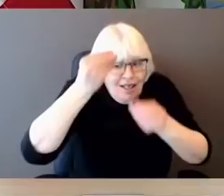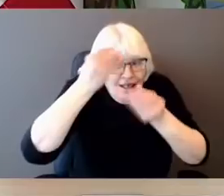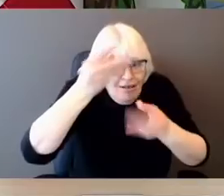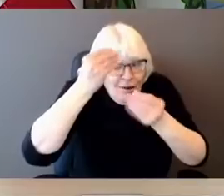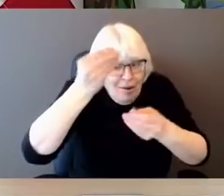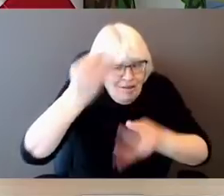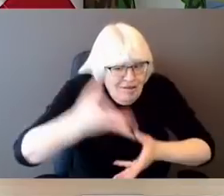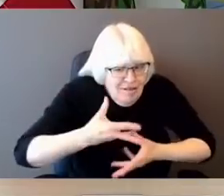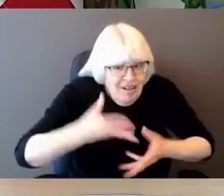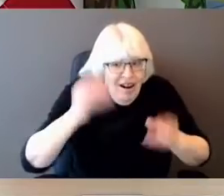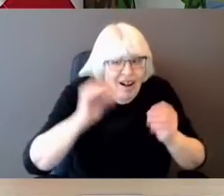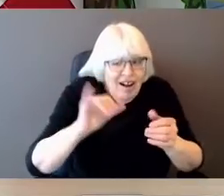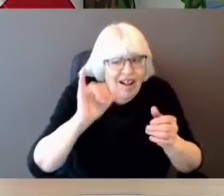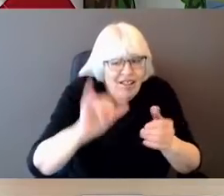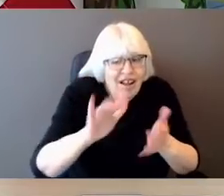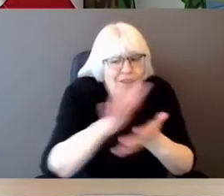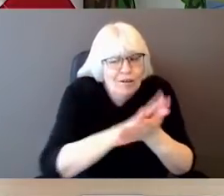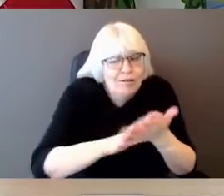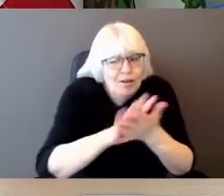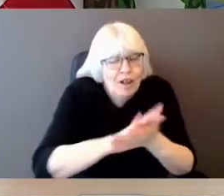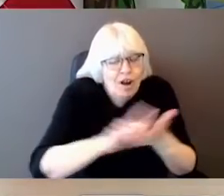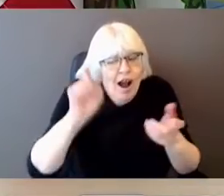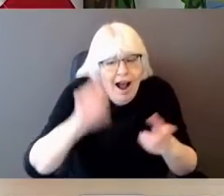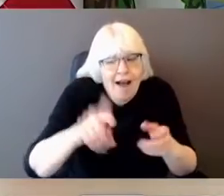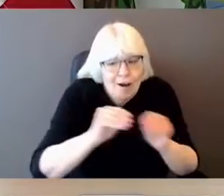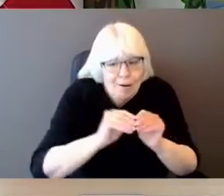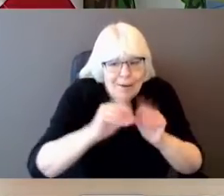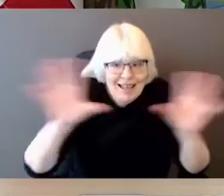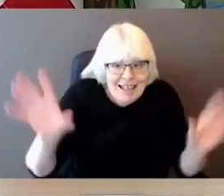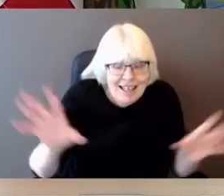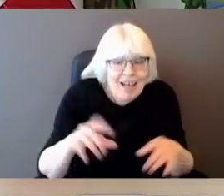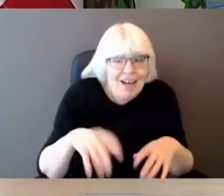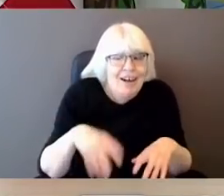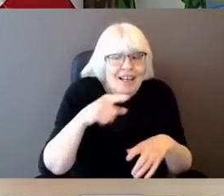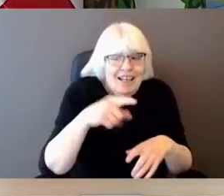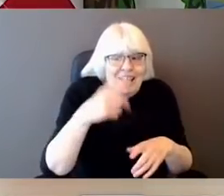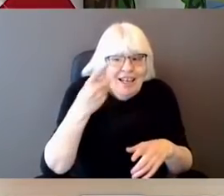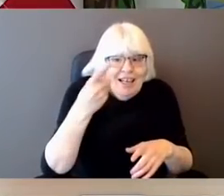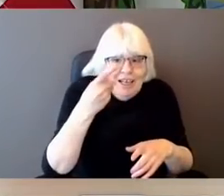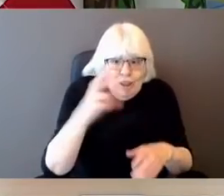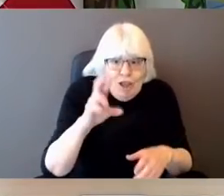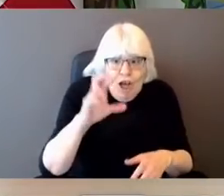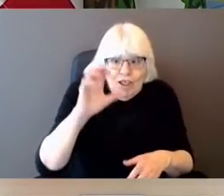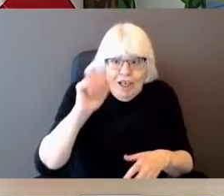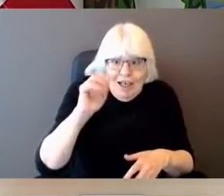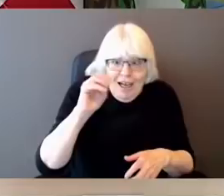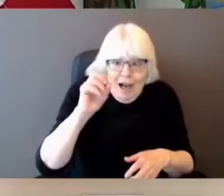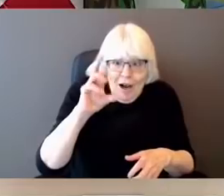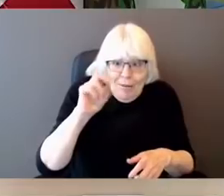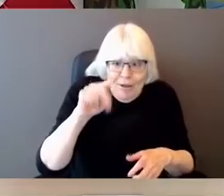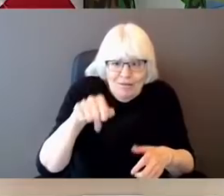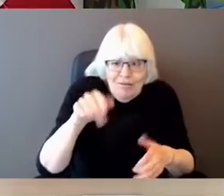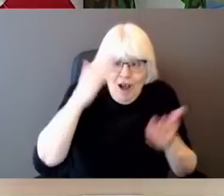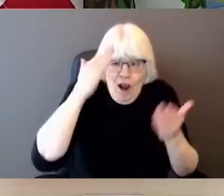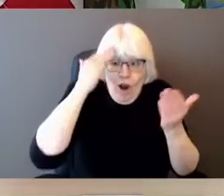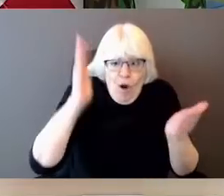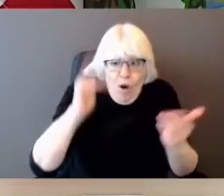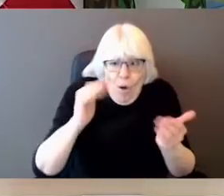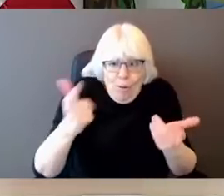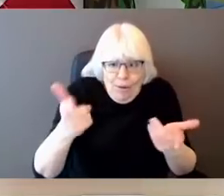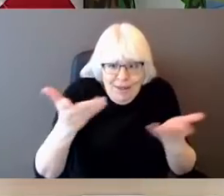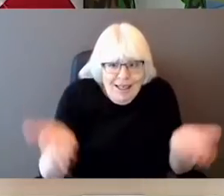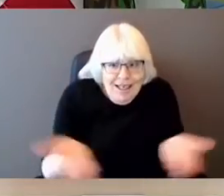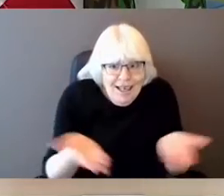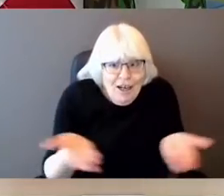we clarified. If you were tested after December 15th, where most of our